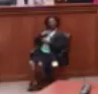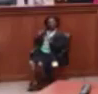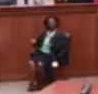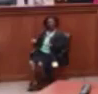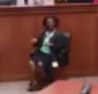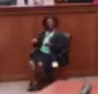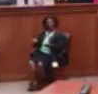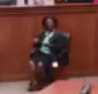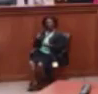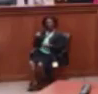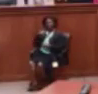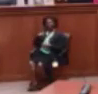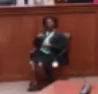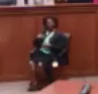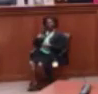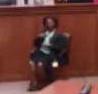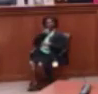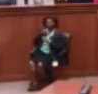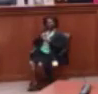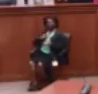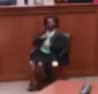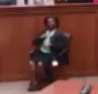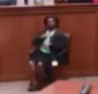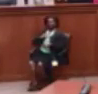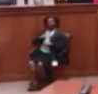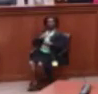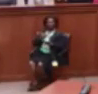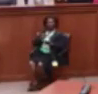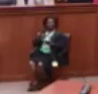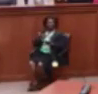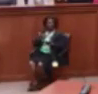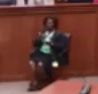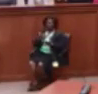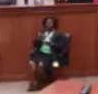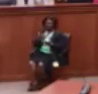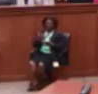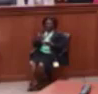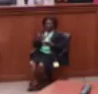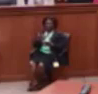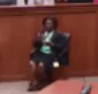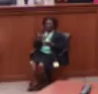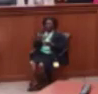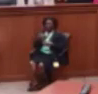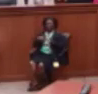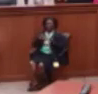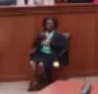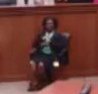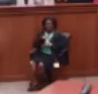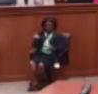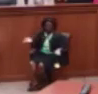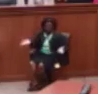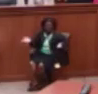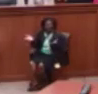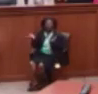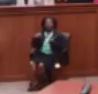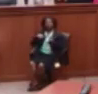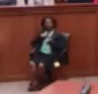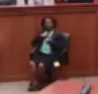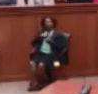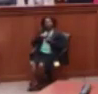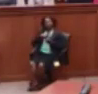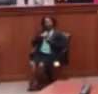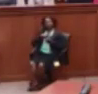for them. I think that it is difficult to measure the value of that. Because of that, we are